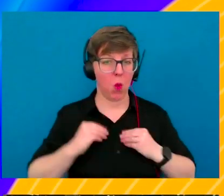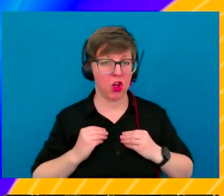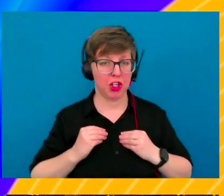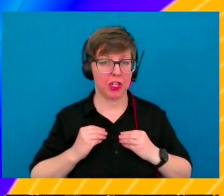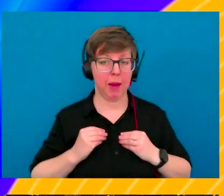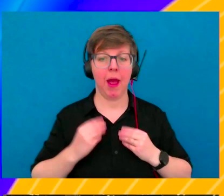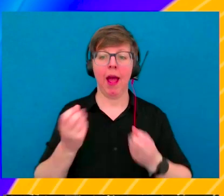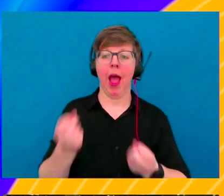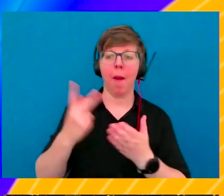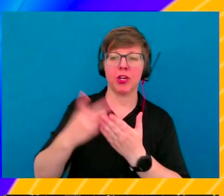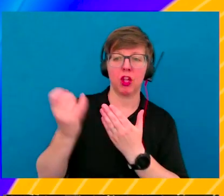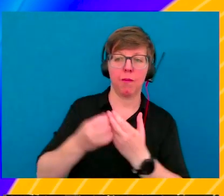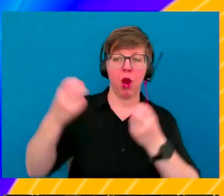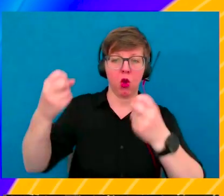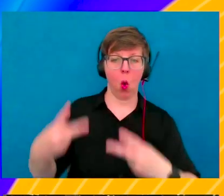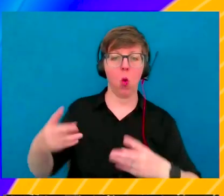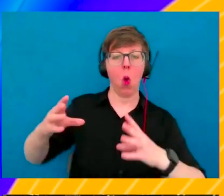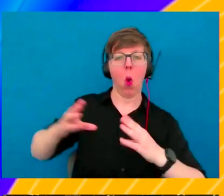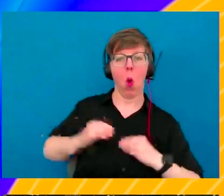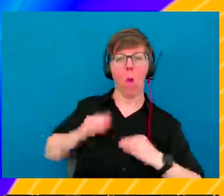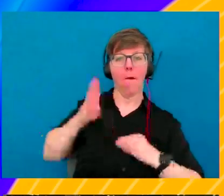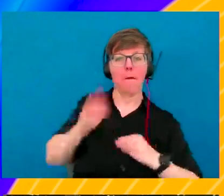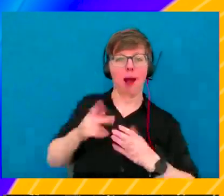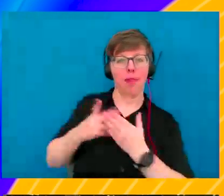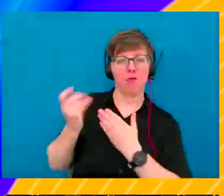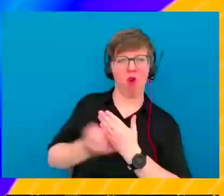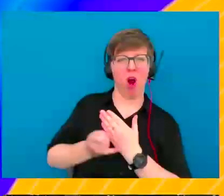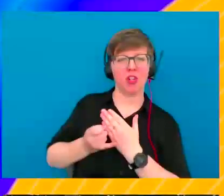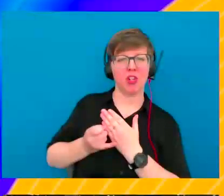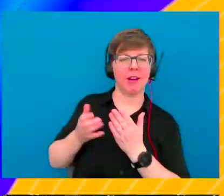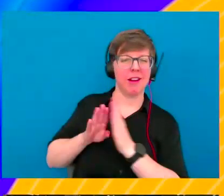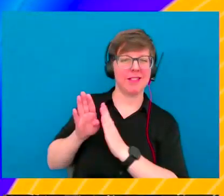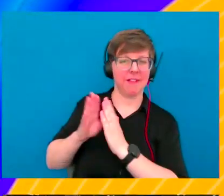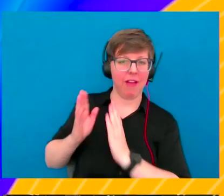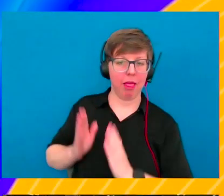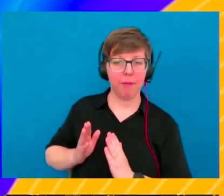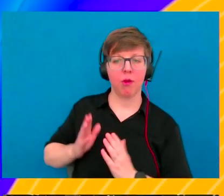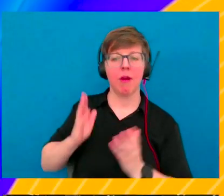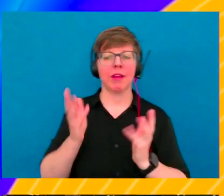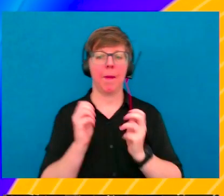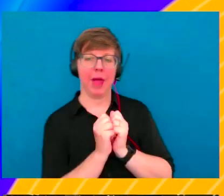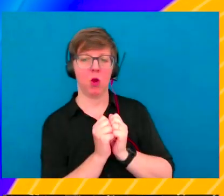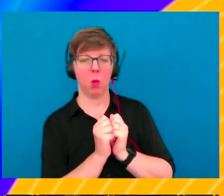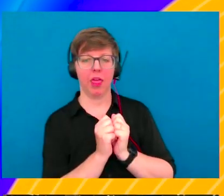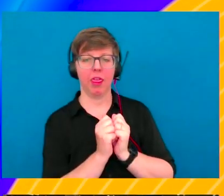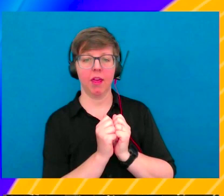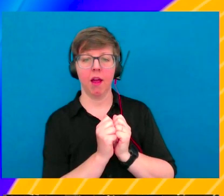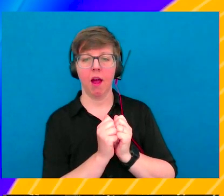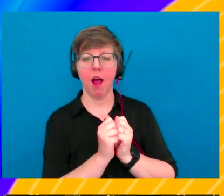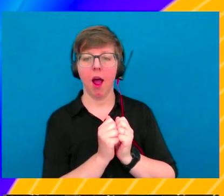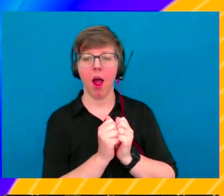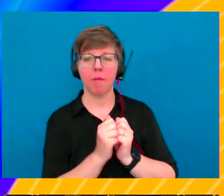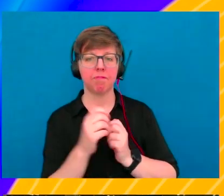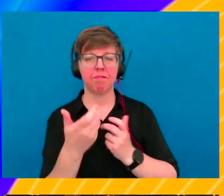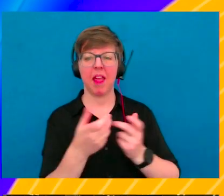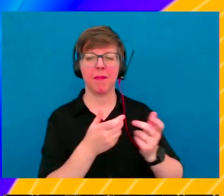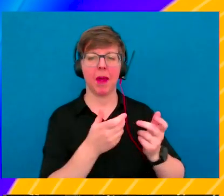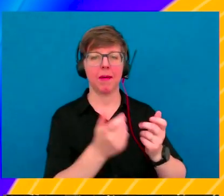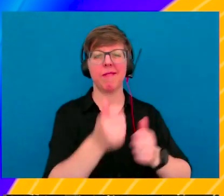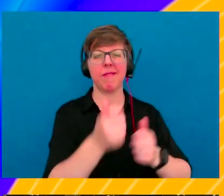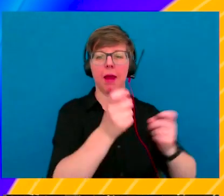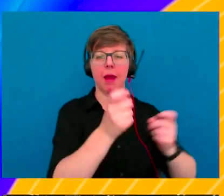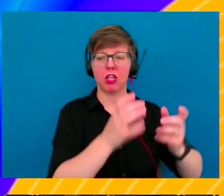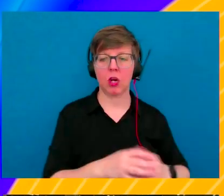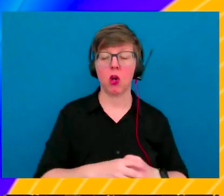administrators of the space. So we're wrestling with some of those product questions, but yes. Yeah, I mean, once you implement a blueprint, it's kind of yours then, right?